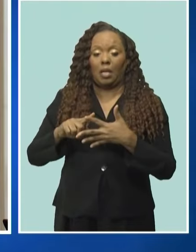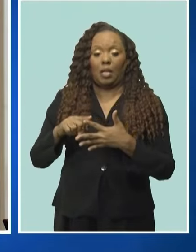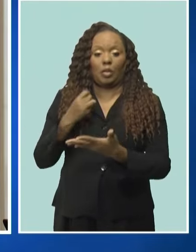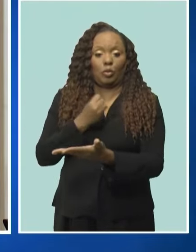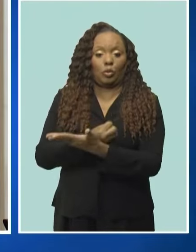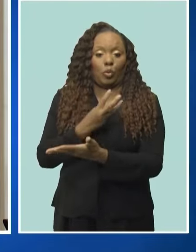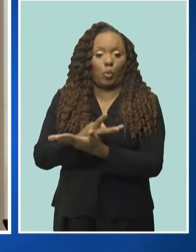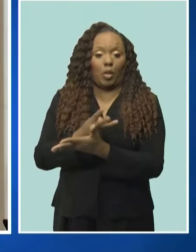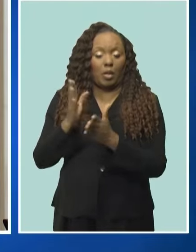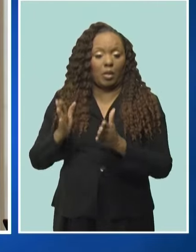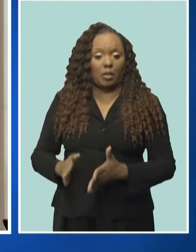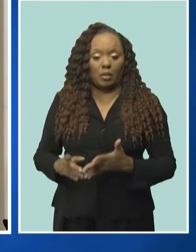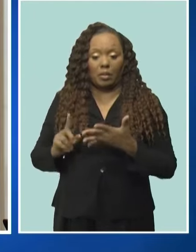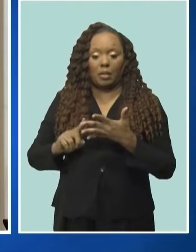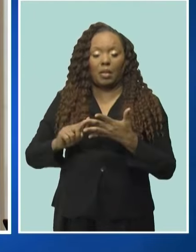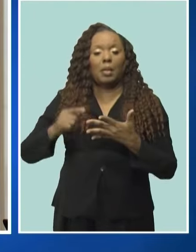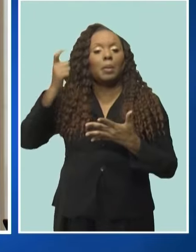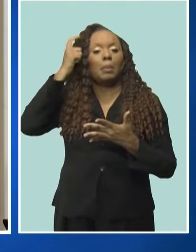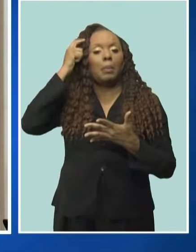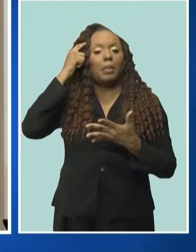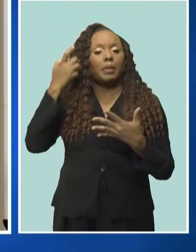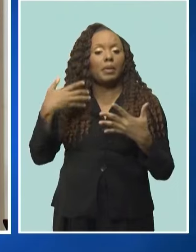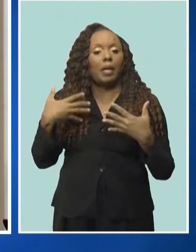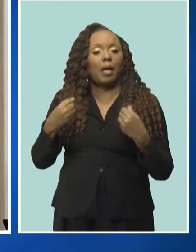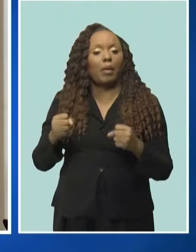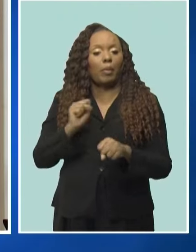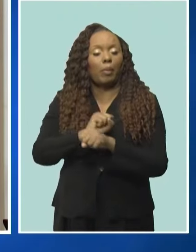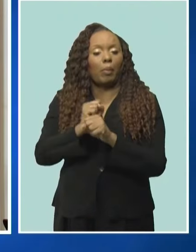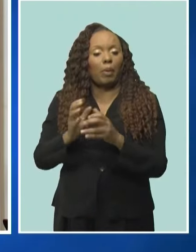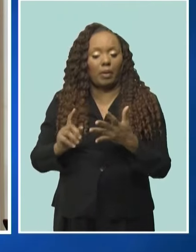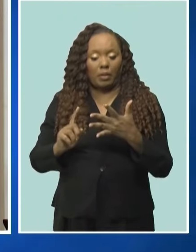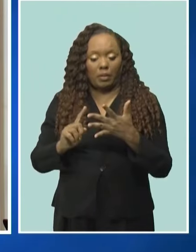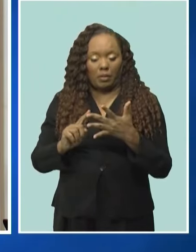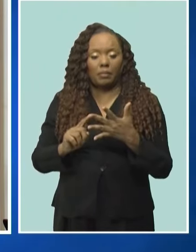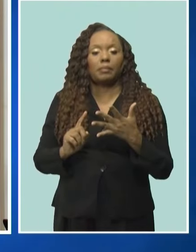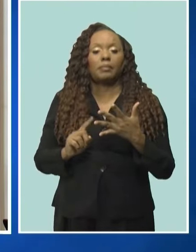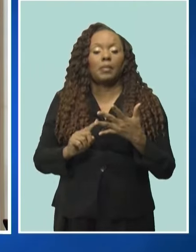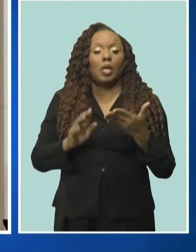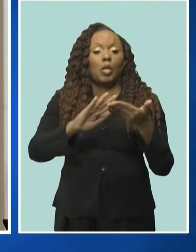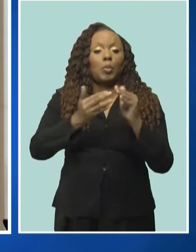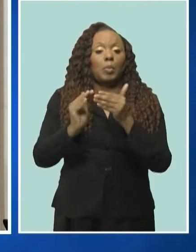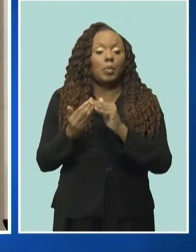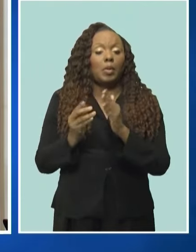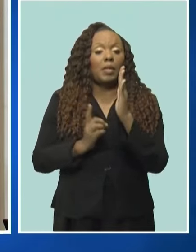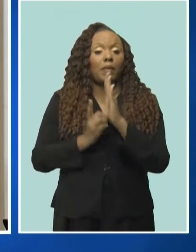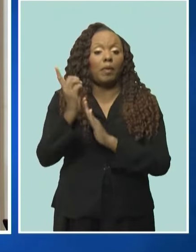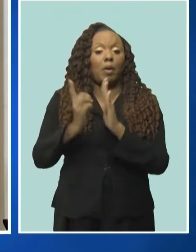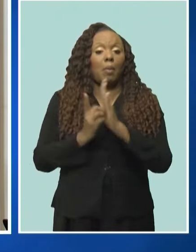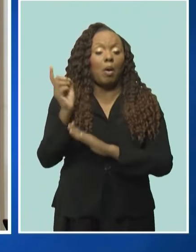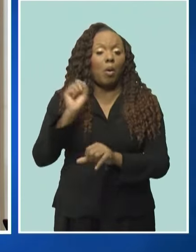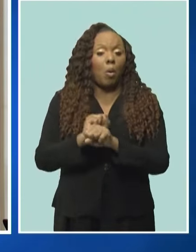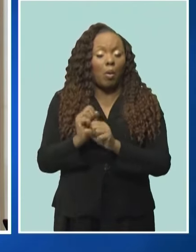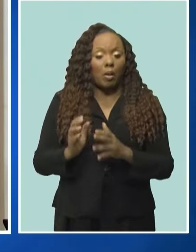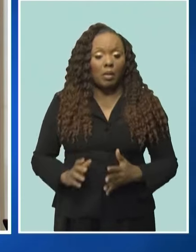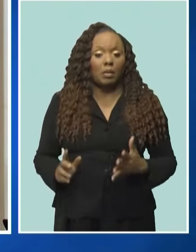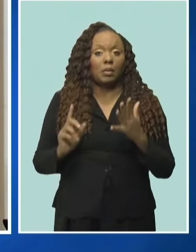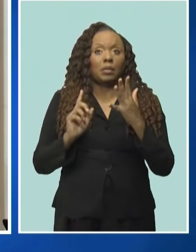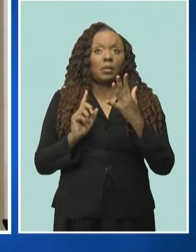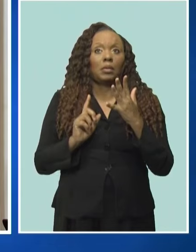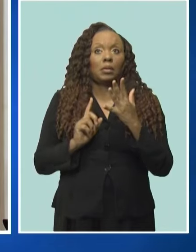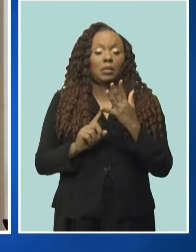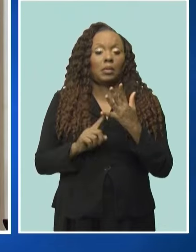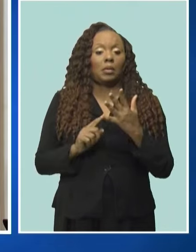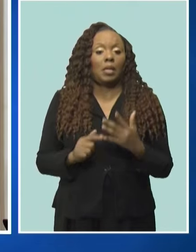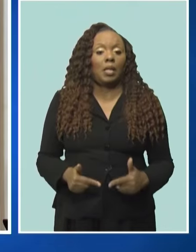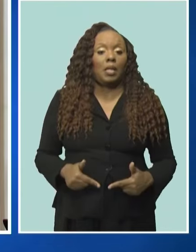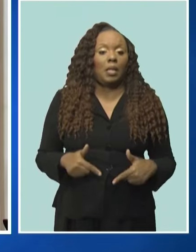and psychologists and mental health workers, with the community development workers, with the life and parental coaches